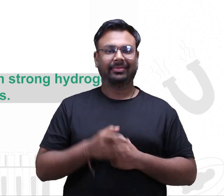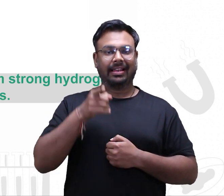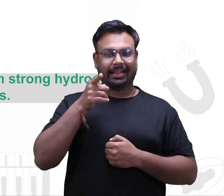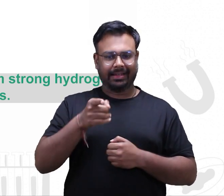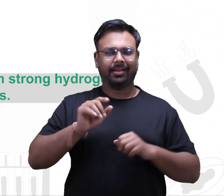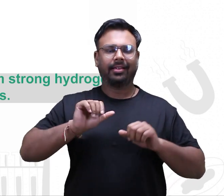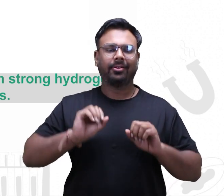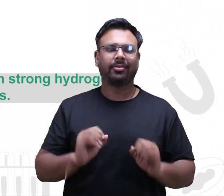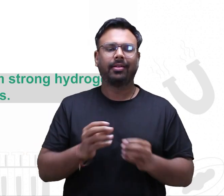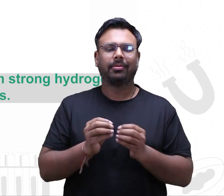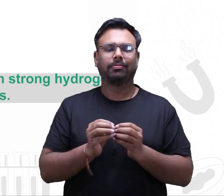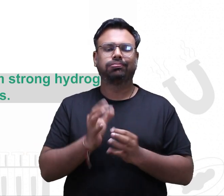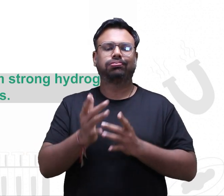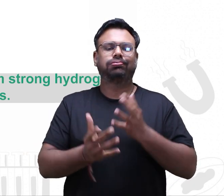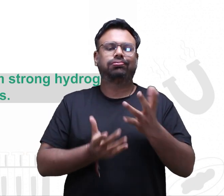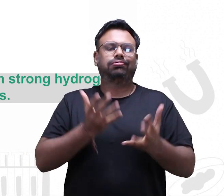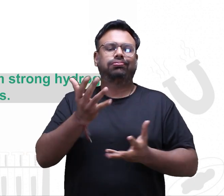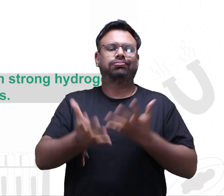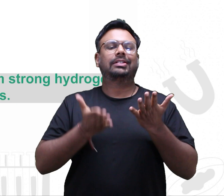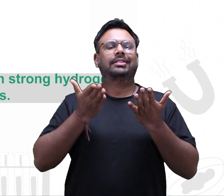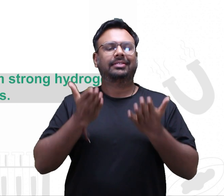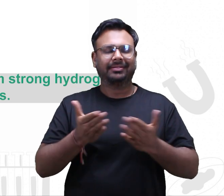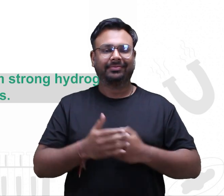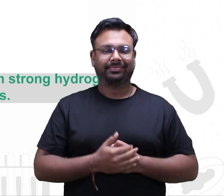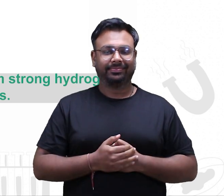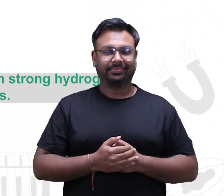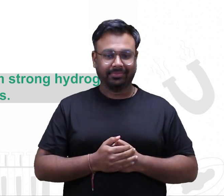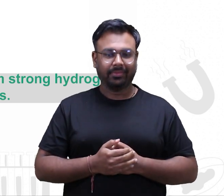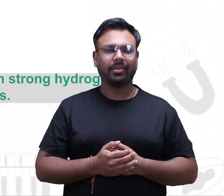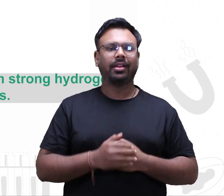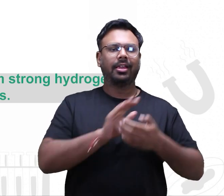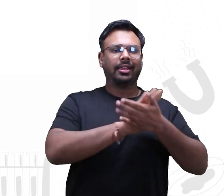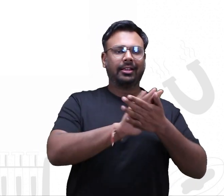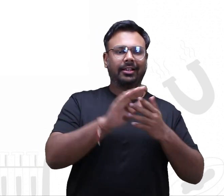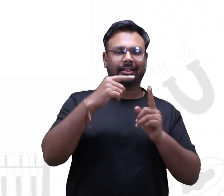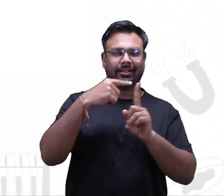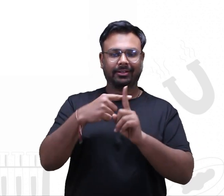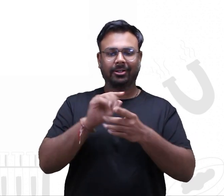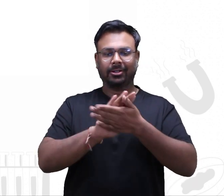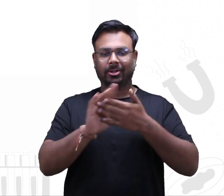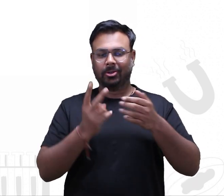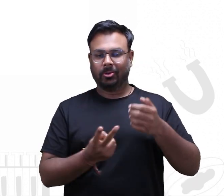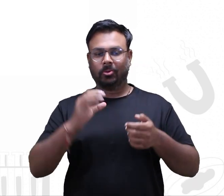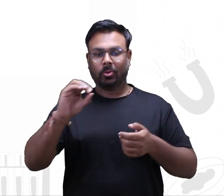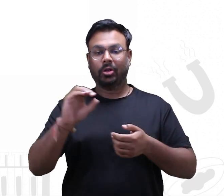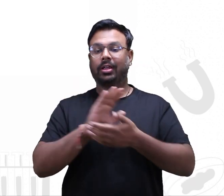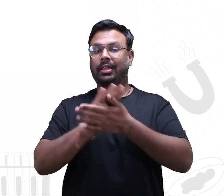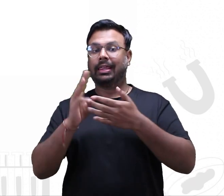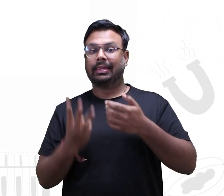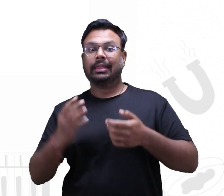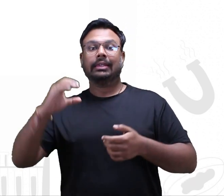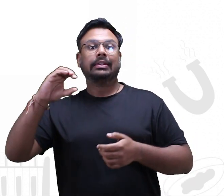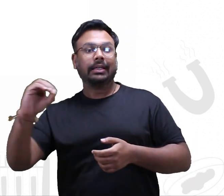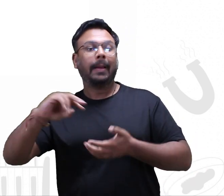form strong hydrogen bonds with the proton and releasing heat in this process. And the reaction is